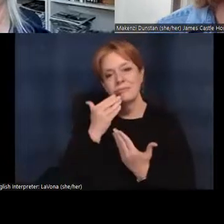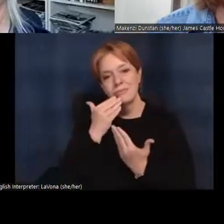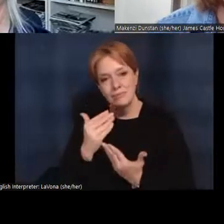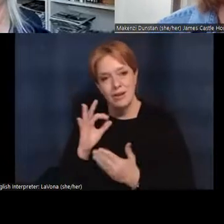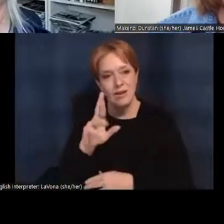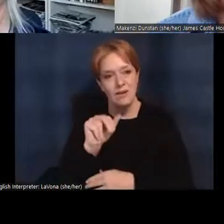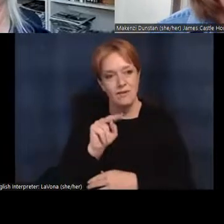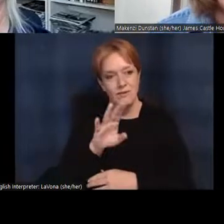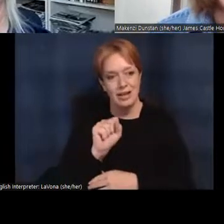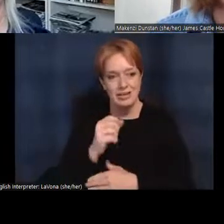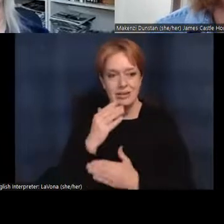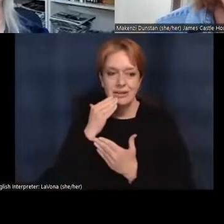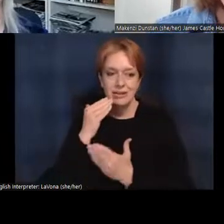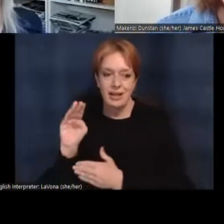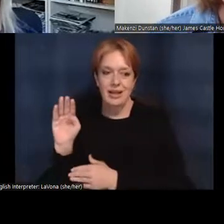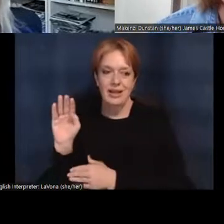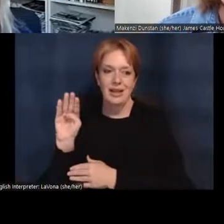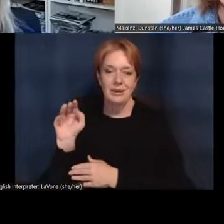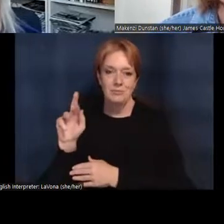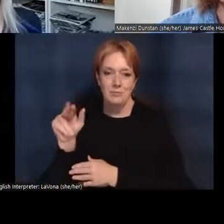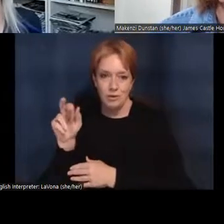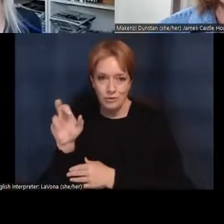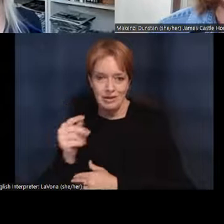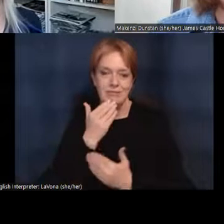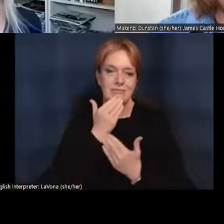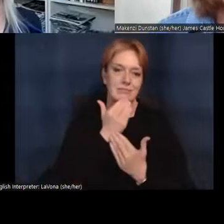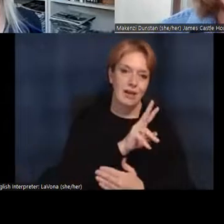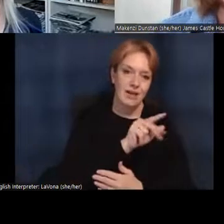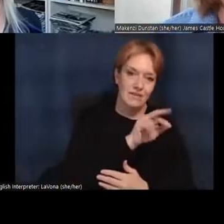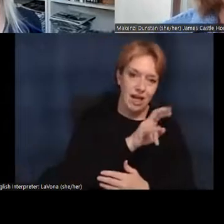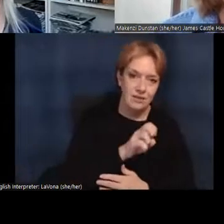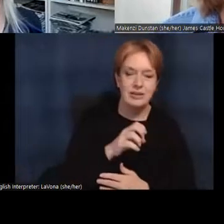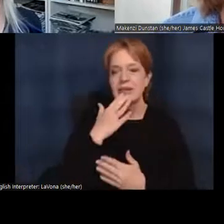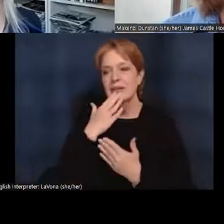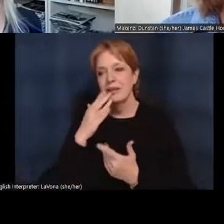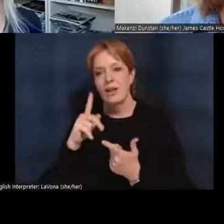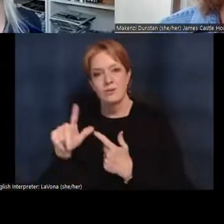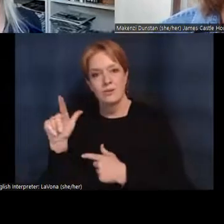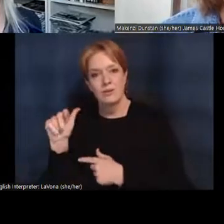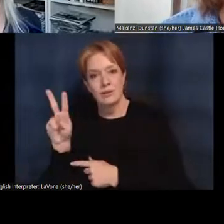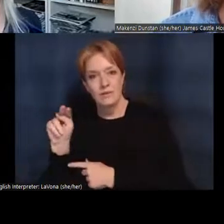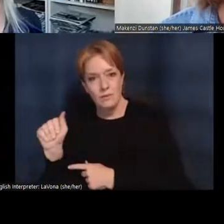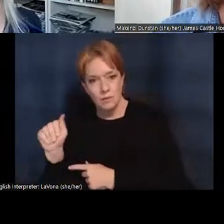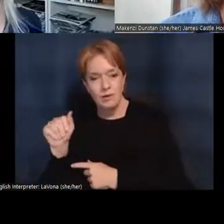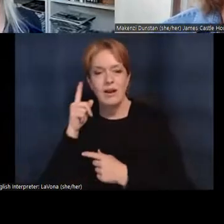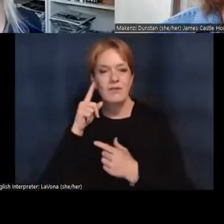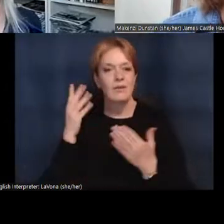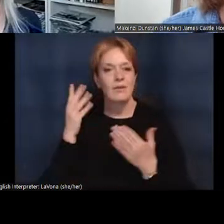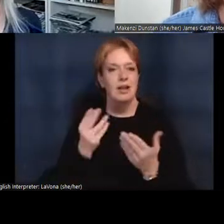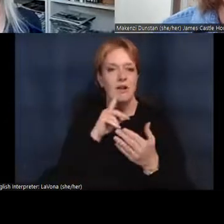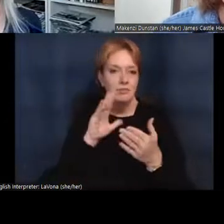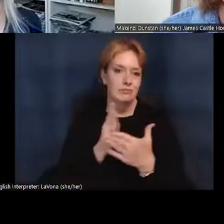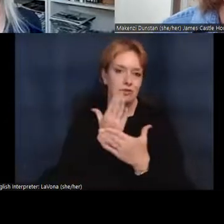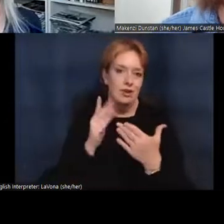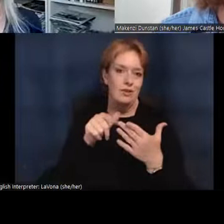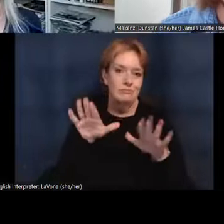Francis. Thank you, Margaret. Thank you, Valerie and Lavona, for being here and for sharing about this really incredible space and